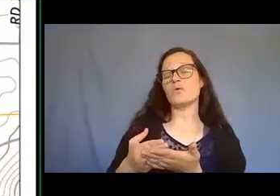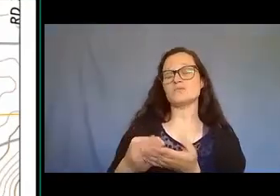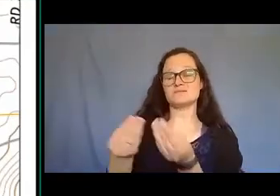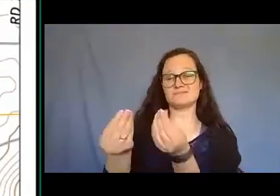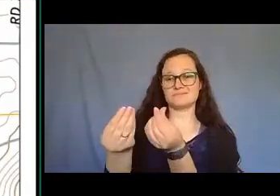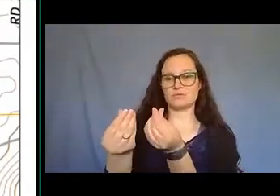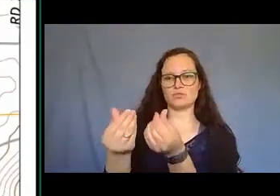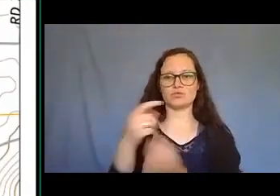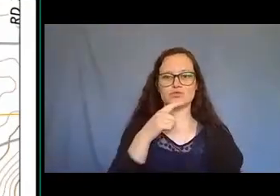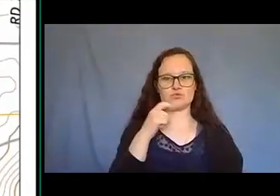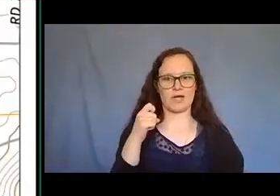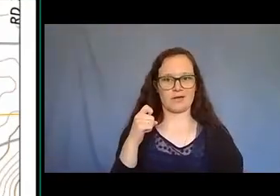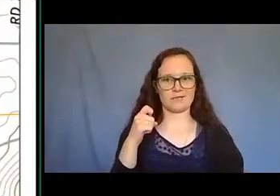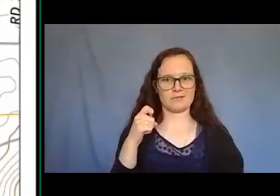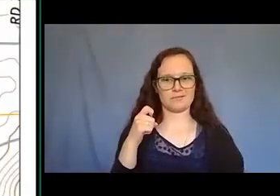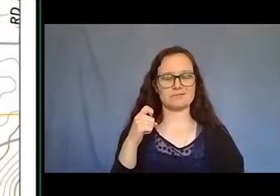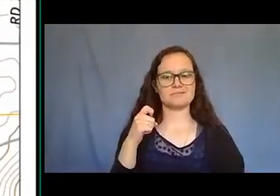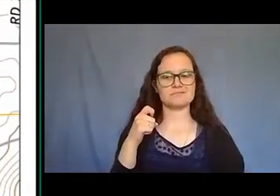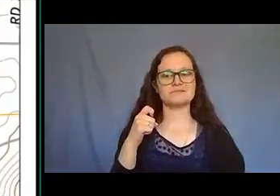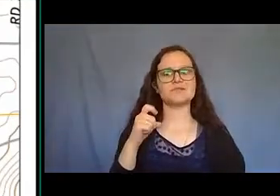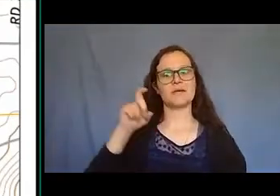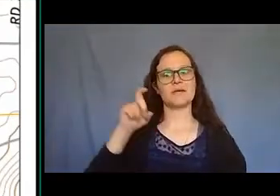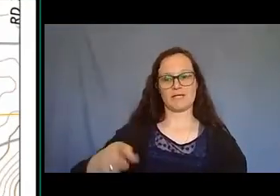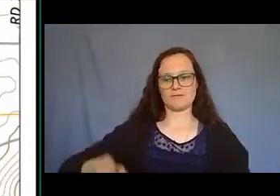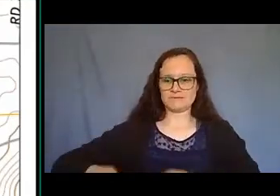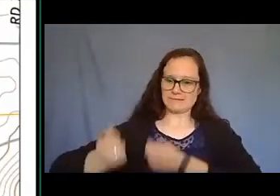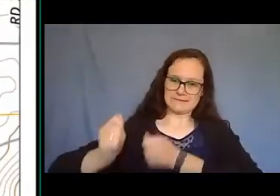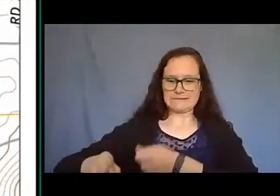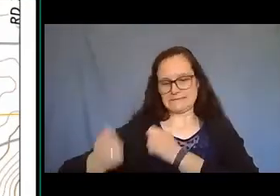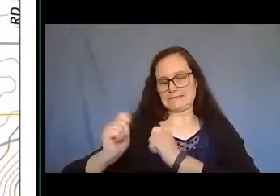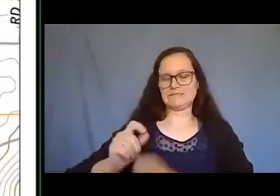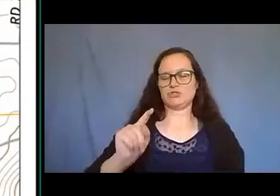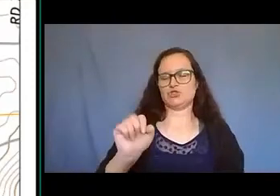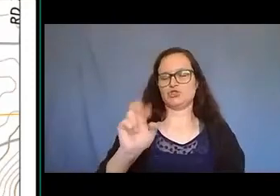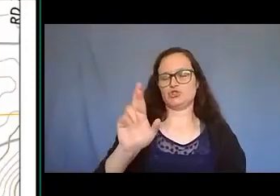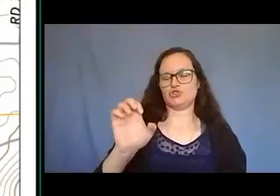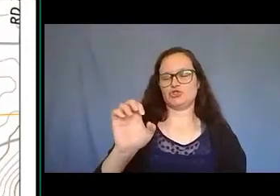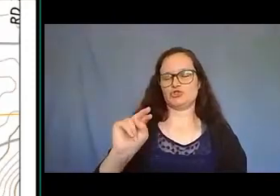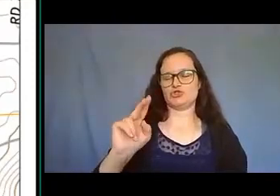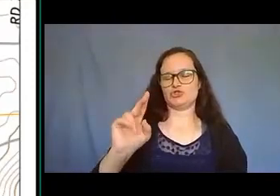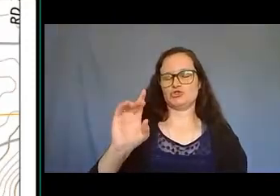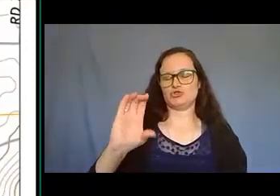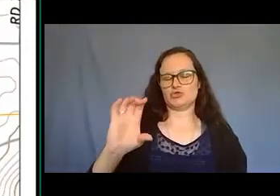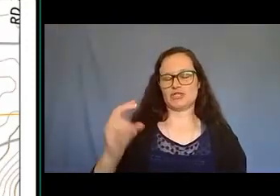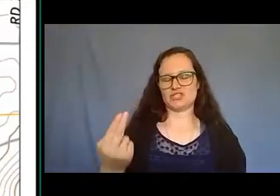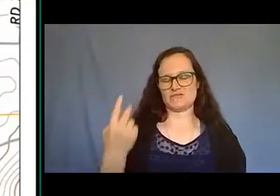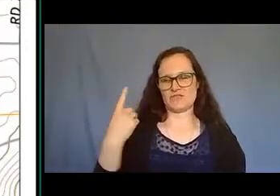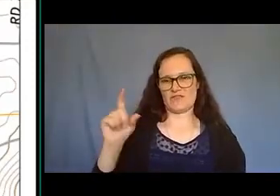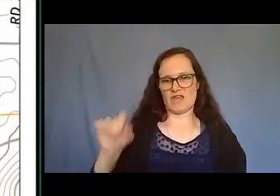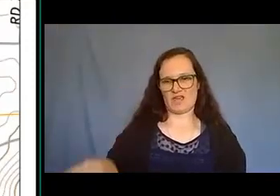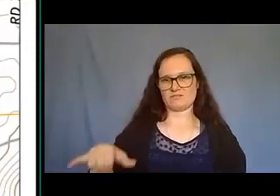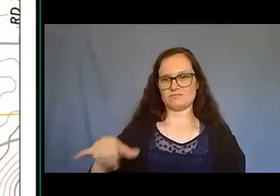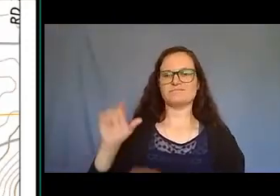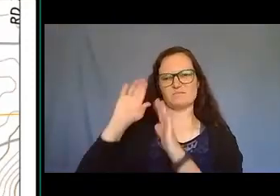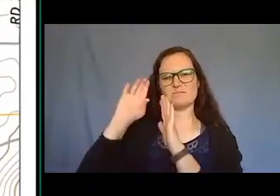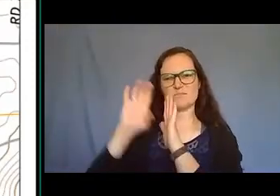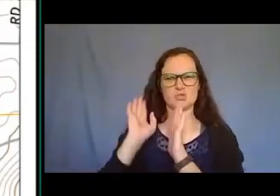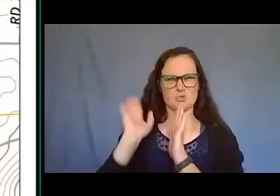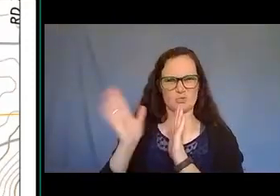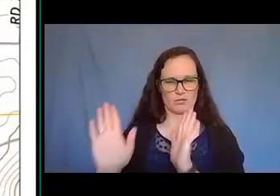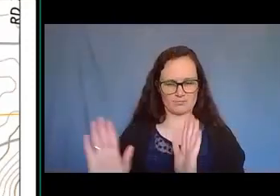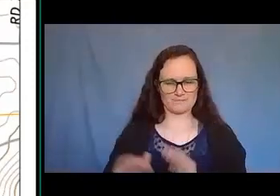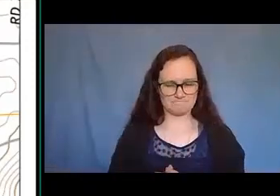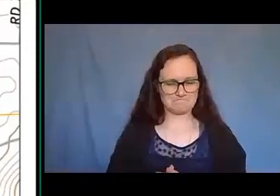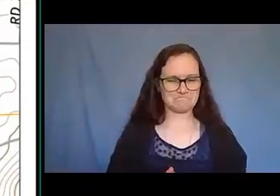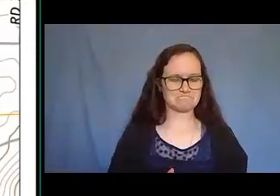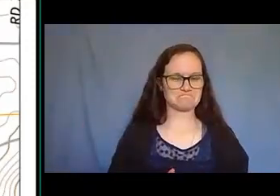did have to dig trenches in the sediment in order to sample. And I have some pictures of that. To the left